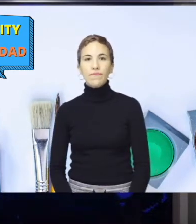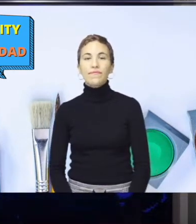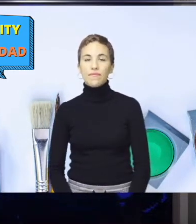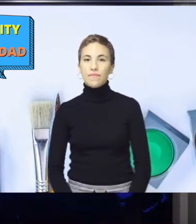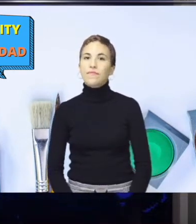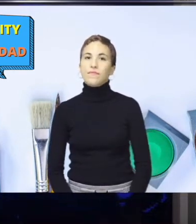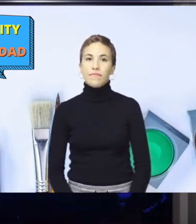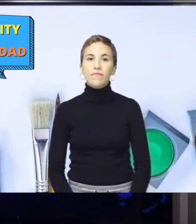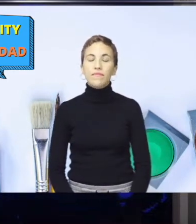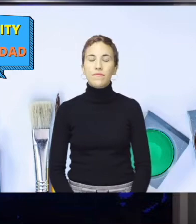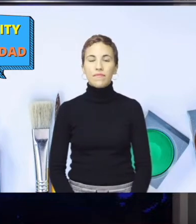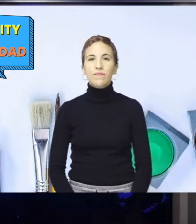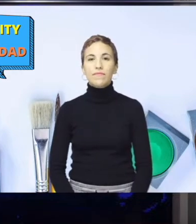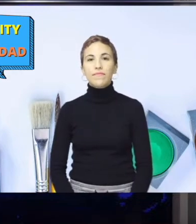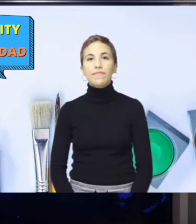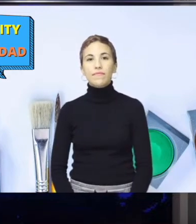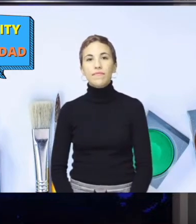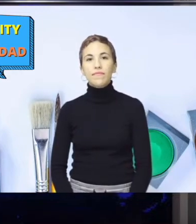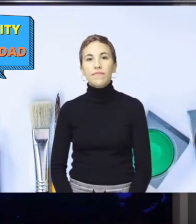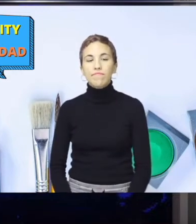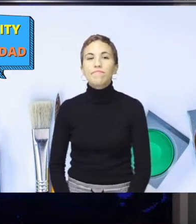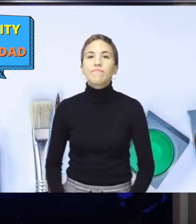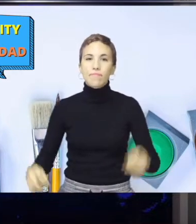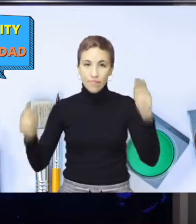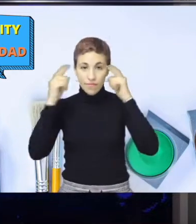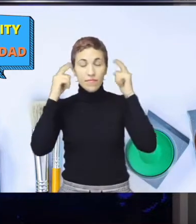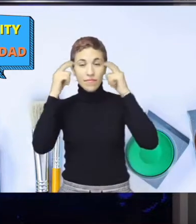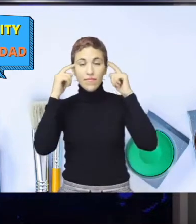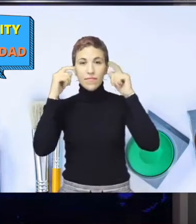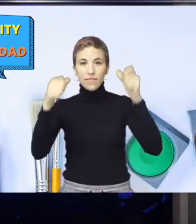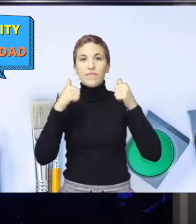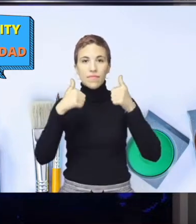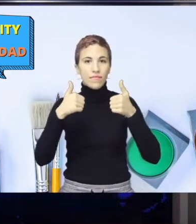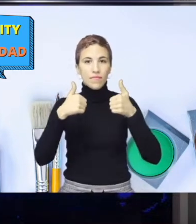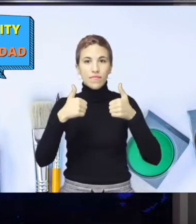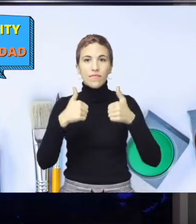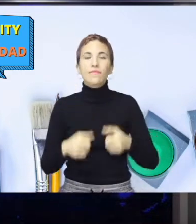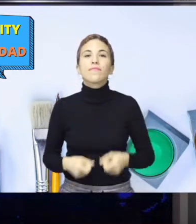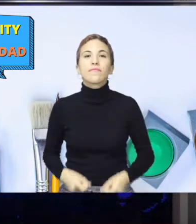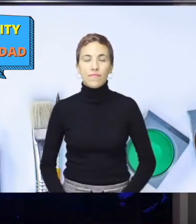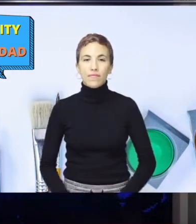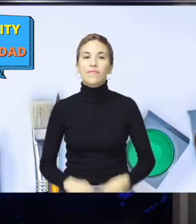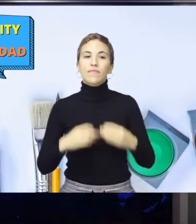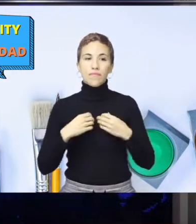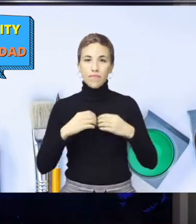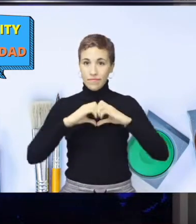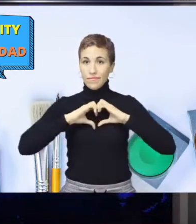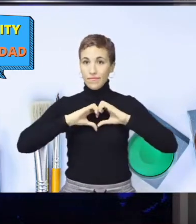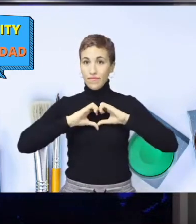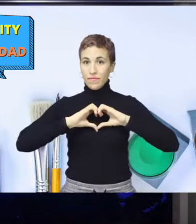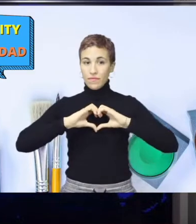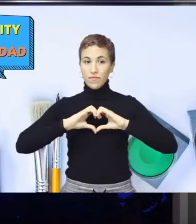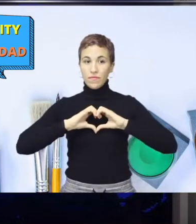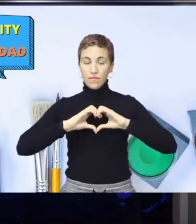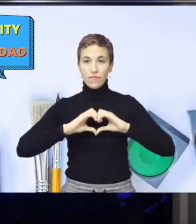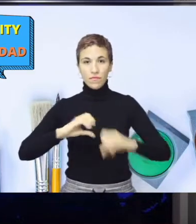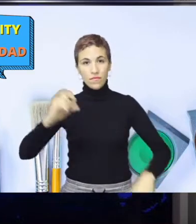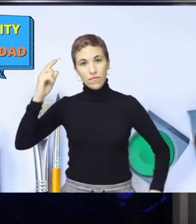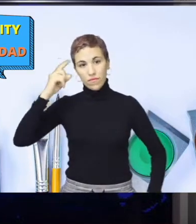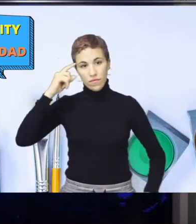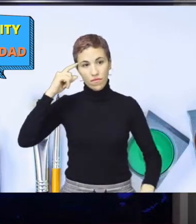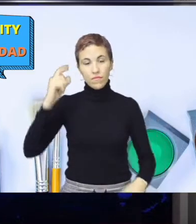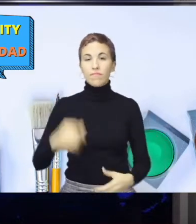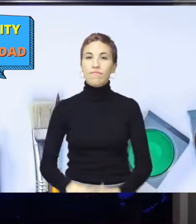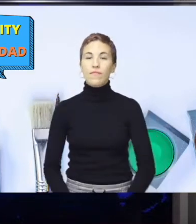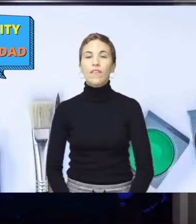lot because of the pandemic. But exercising this brain helps you feel better here, right? And it makes you stronger